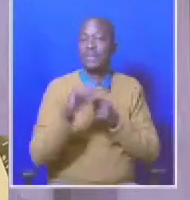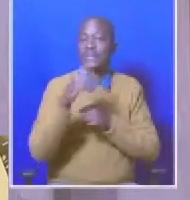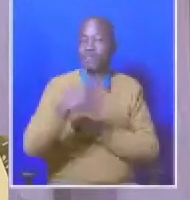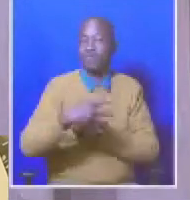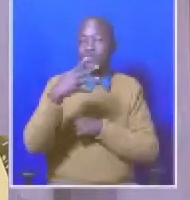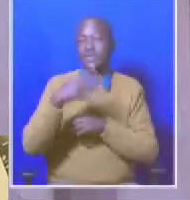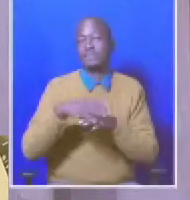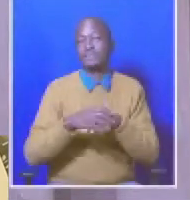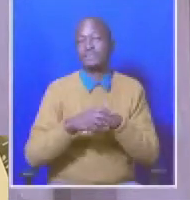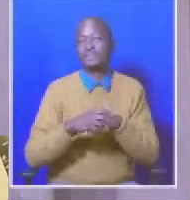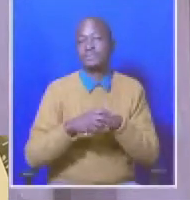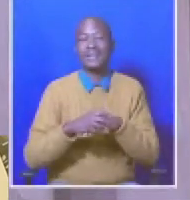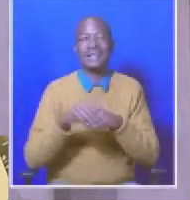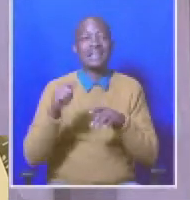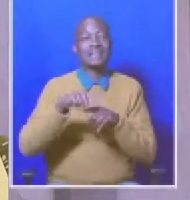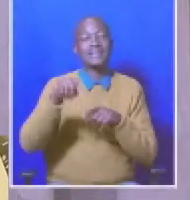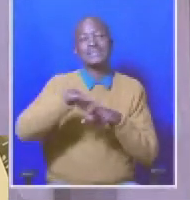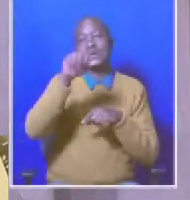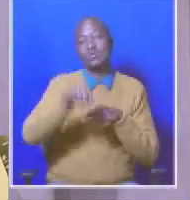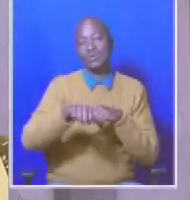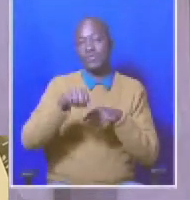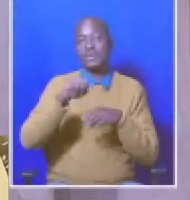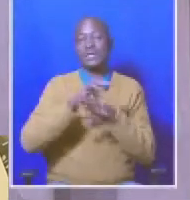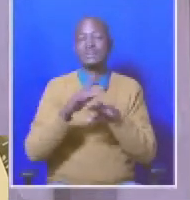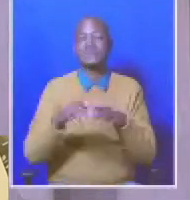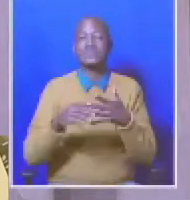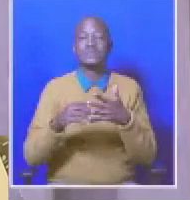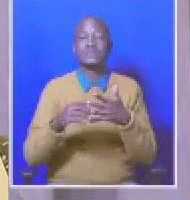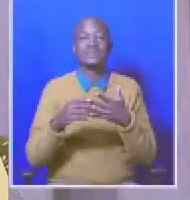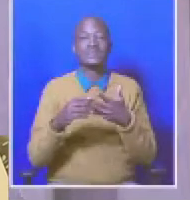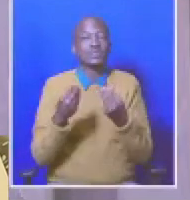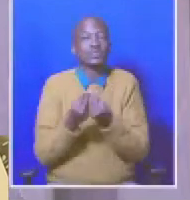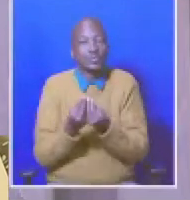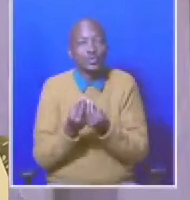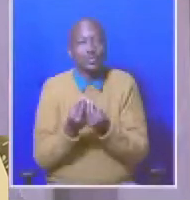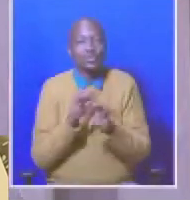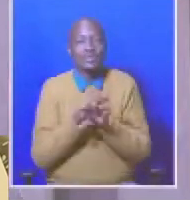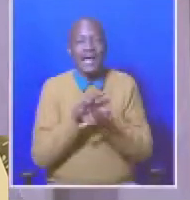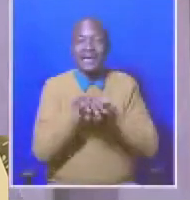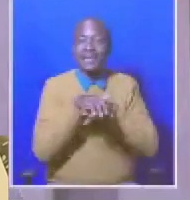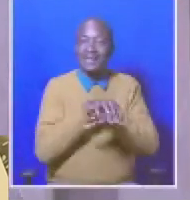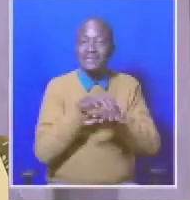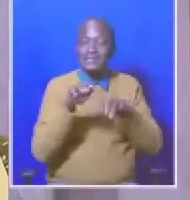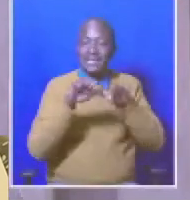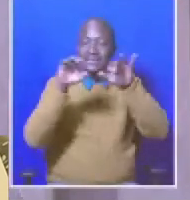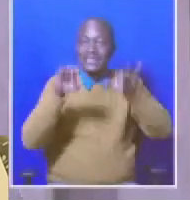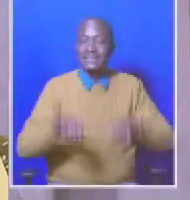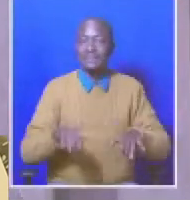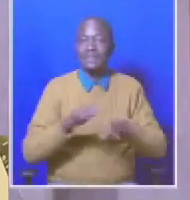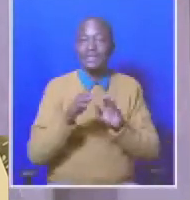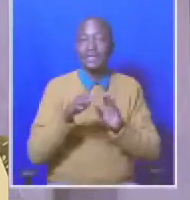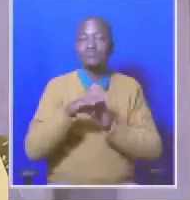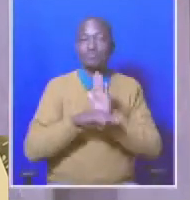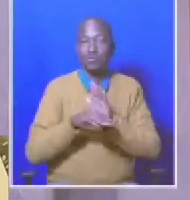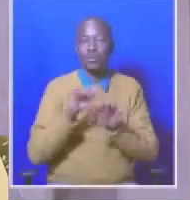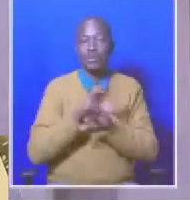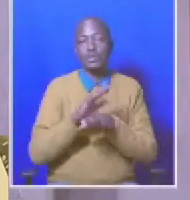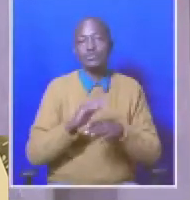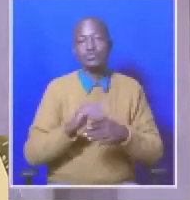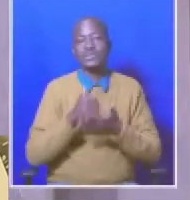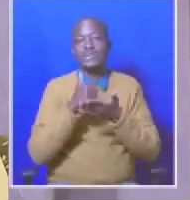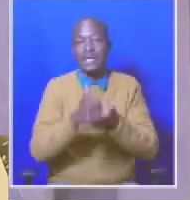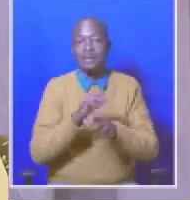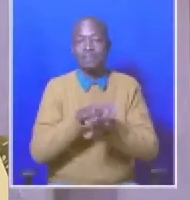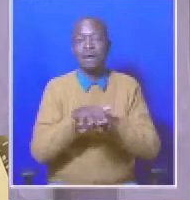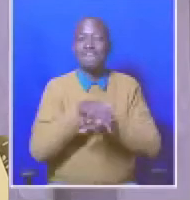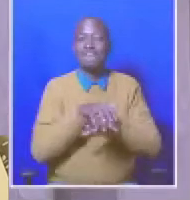Fourth, the South African Good Agricultural Practices Certificate Program, which assists farmers to meet